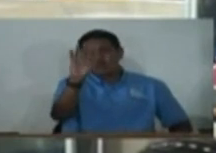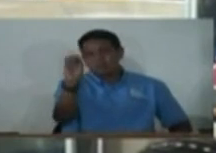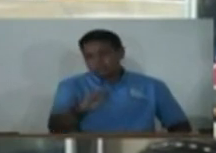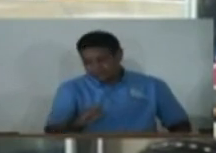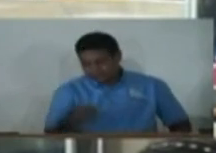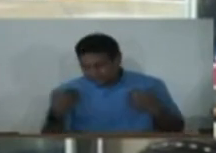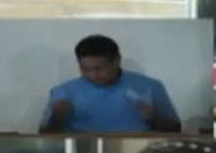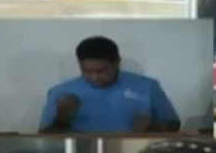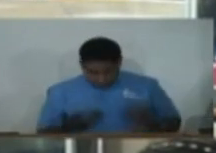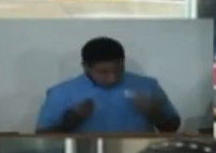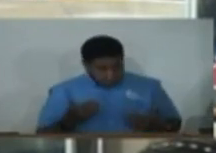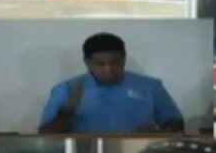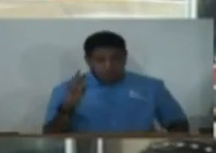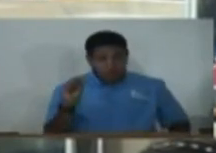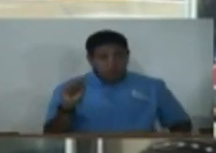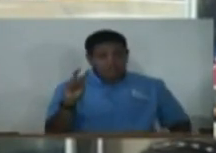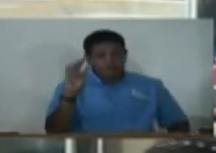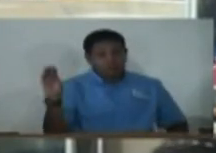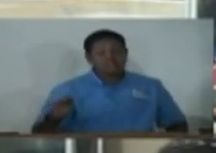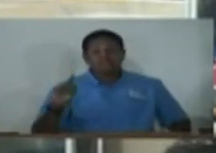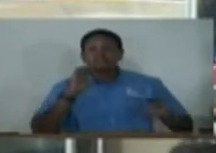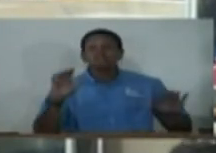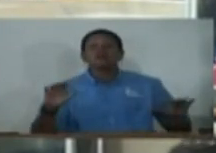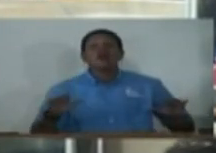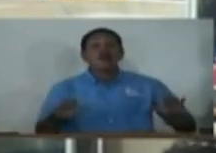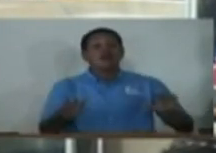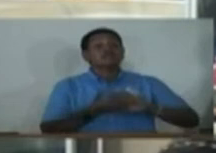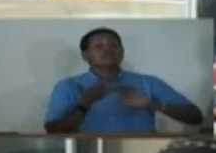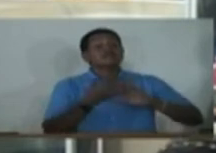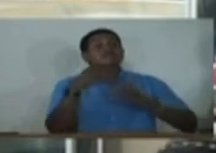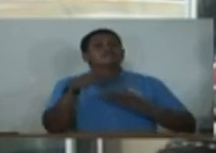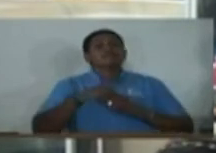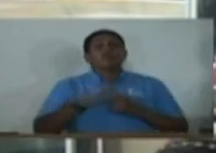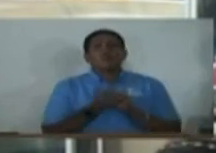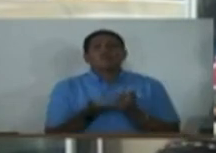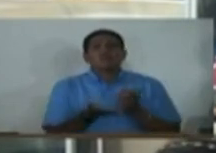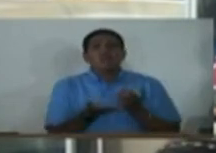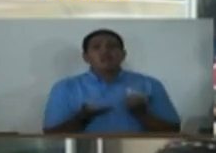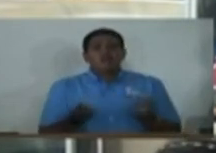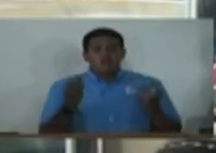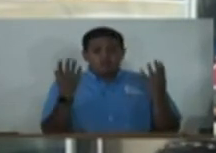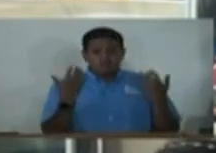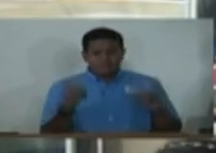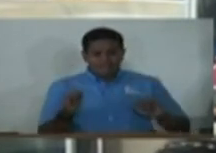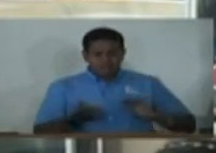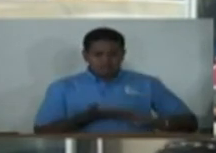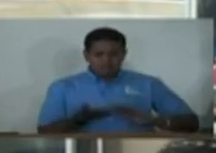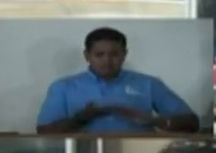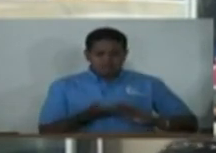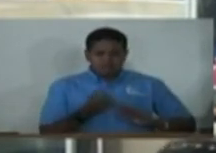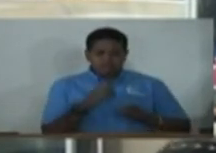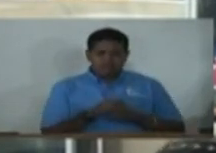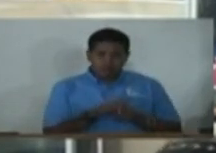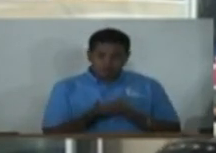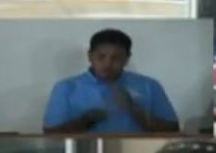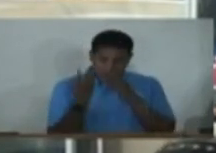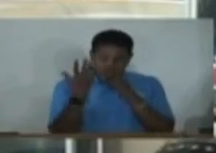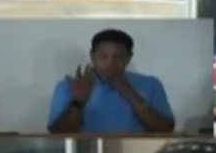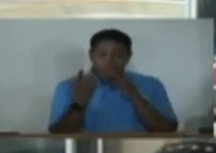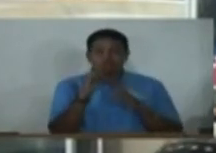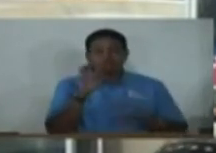52.4%. The number of active cases, that is the number of persons who still have the virus,